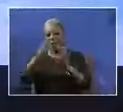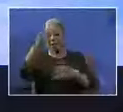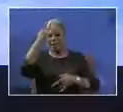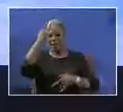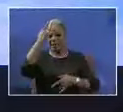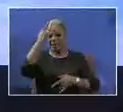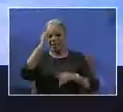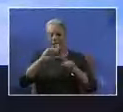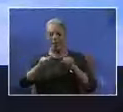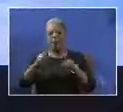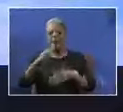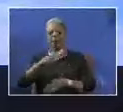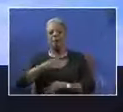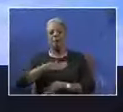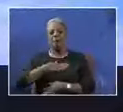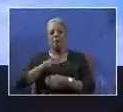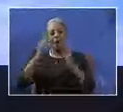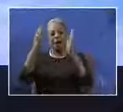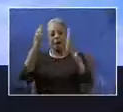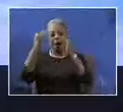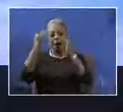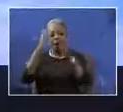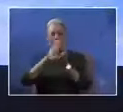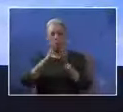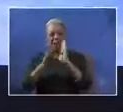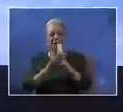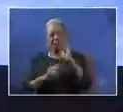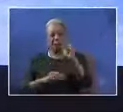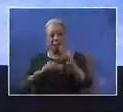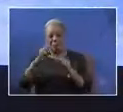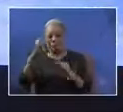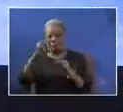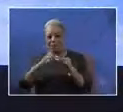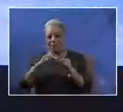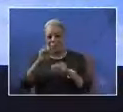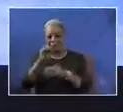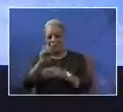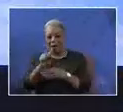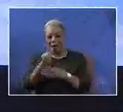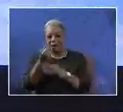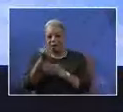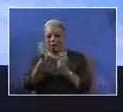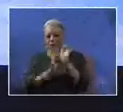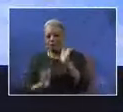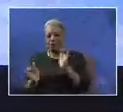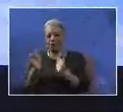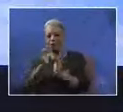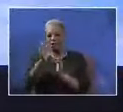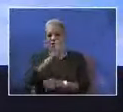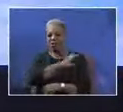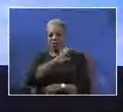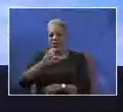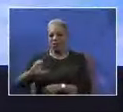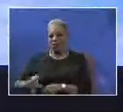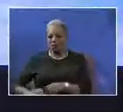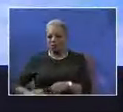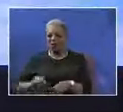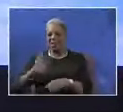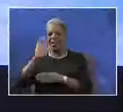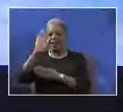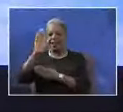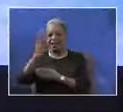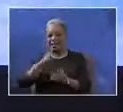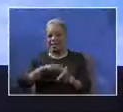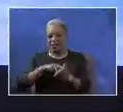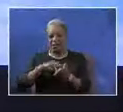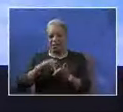built on nothing less than Jesus' blood and righteousness. I dare not trust the sweetest frame, but wholly lean on